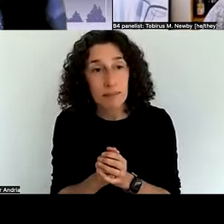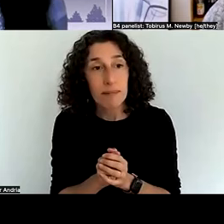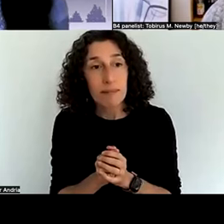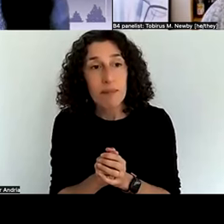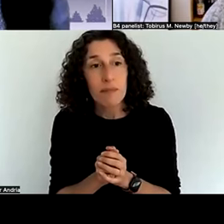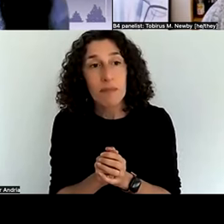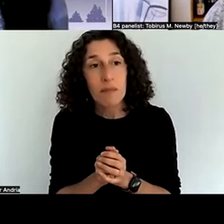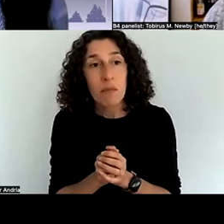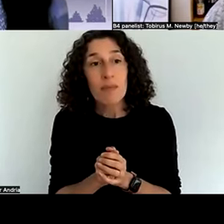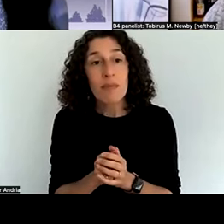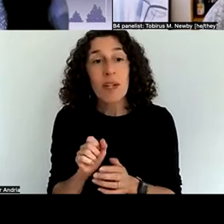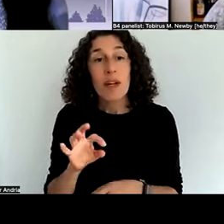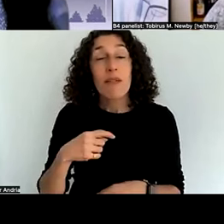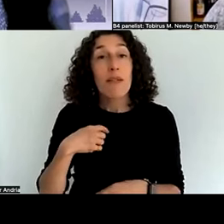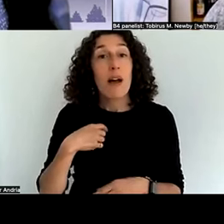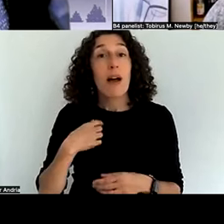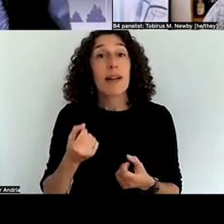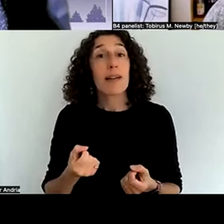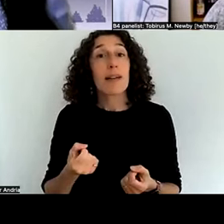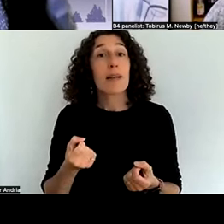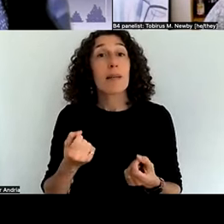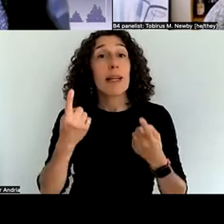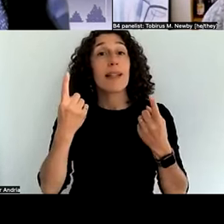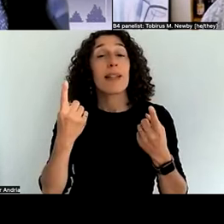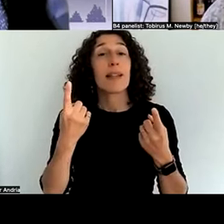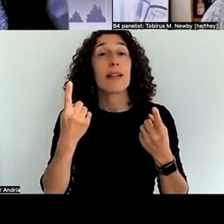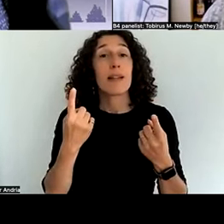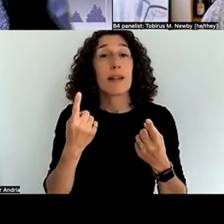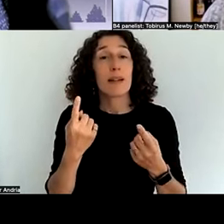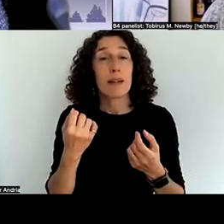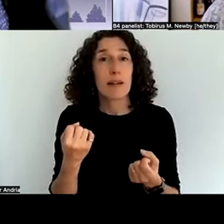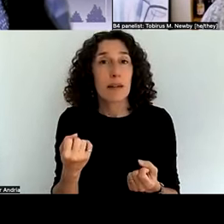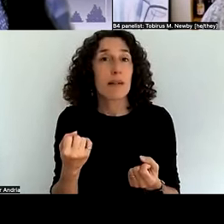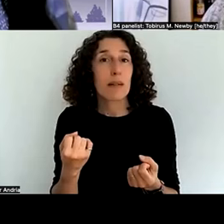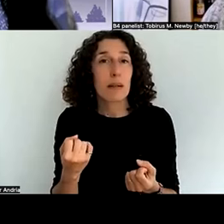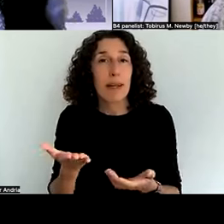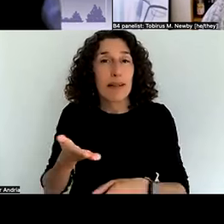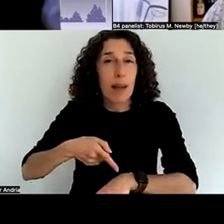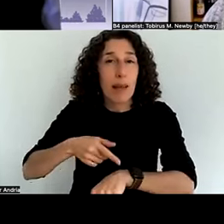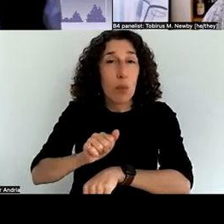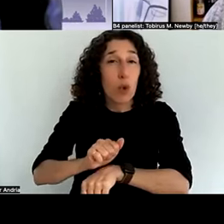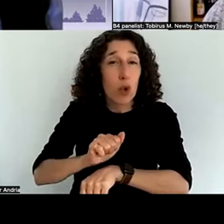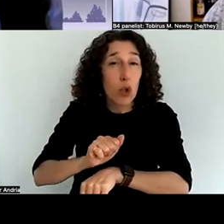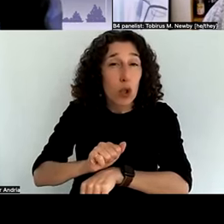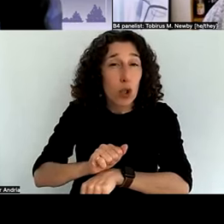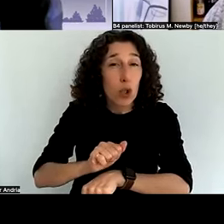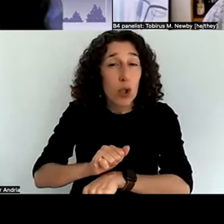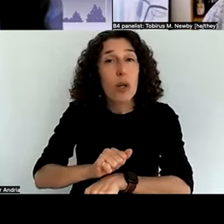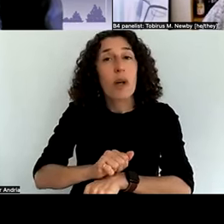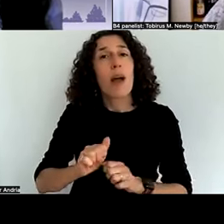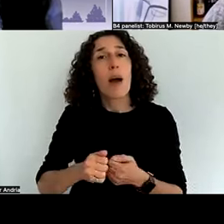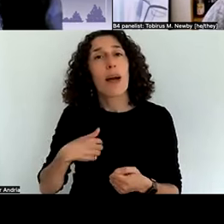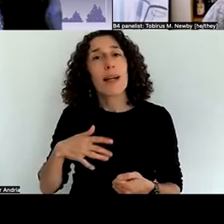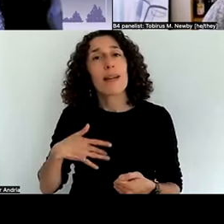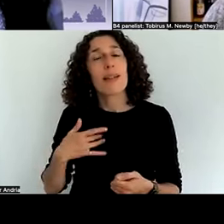at work, right? So I don't know if I don't know if I have the answer, but I'm